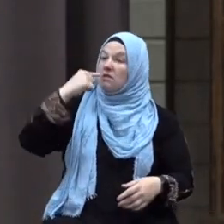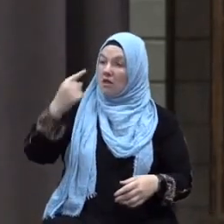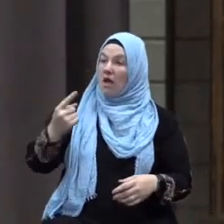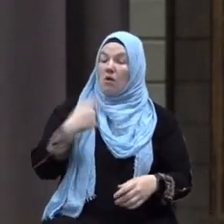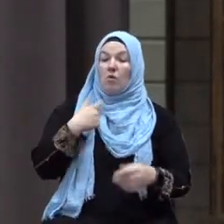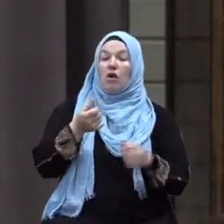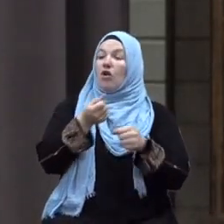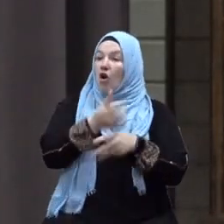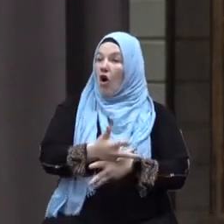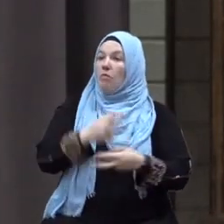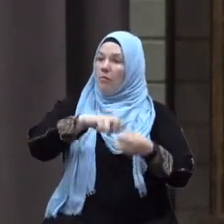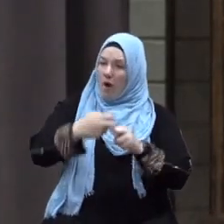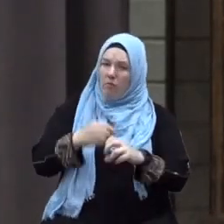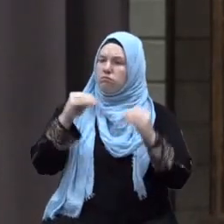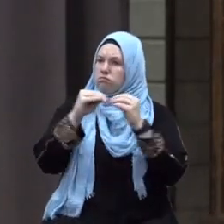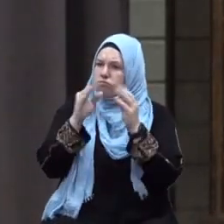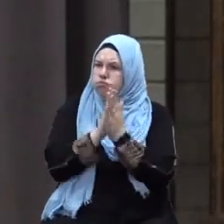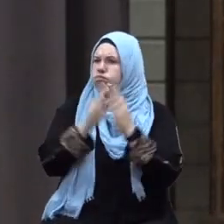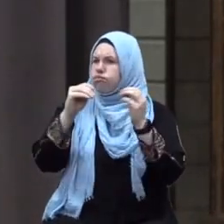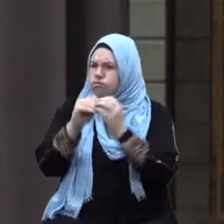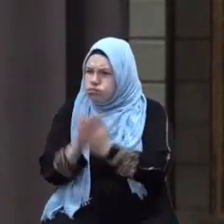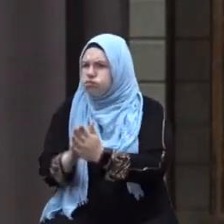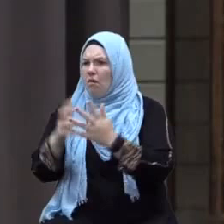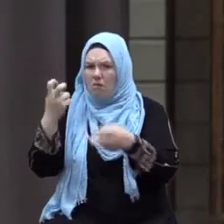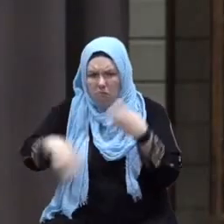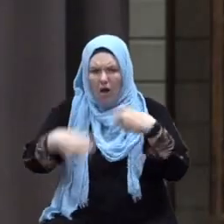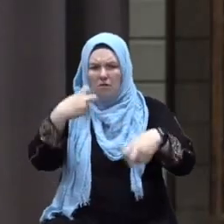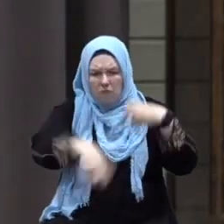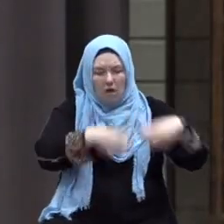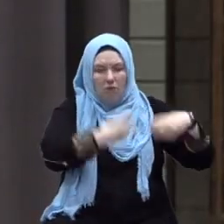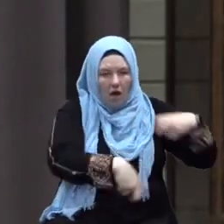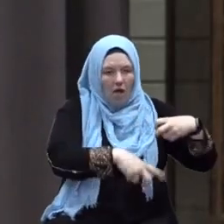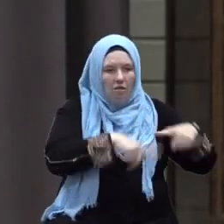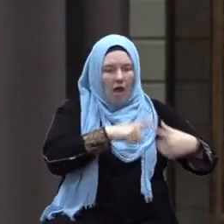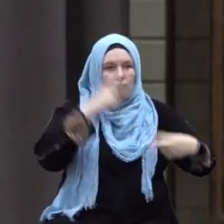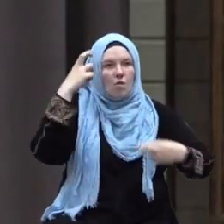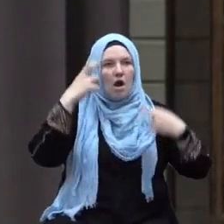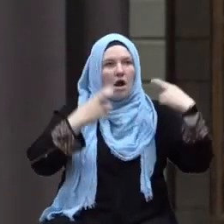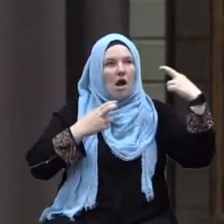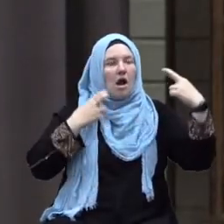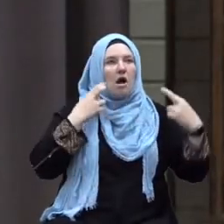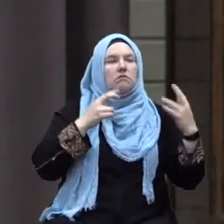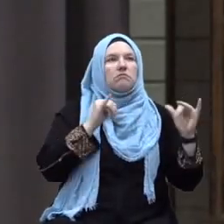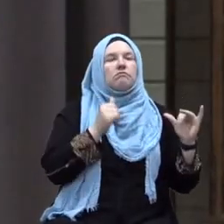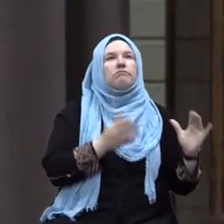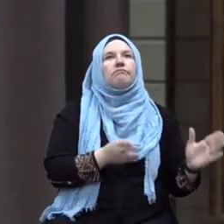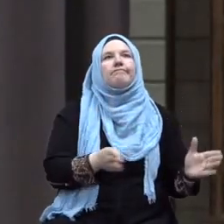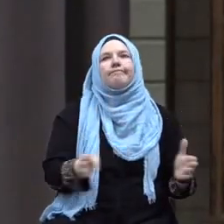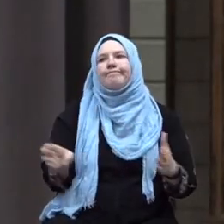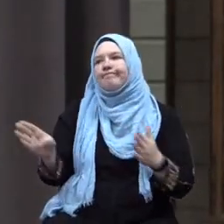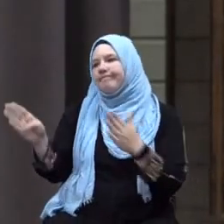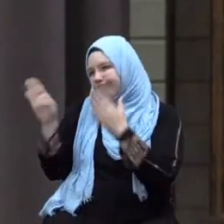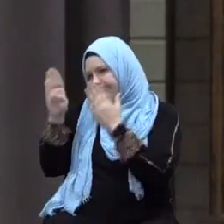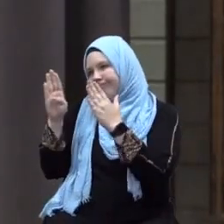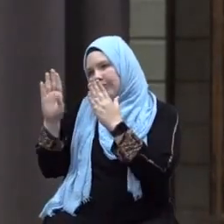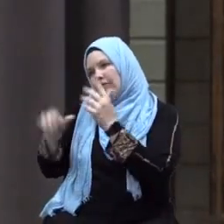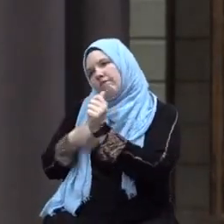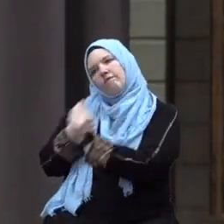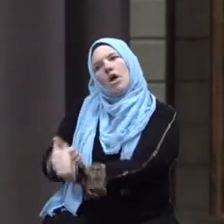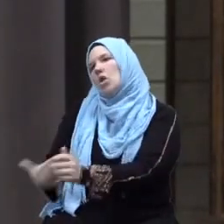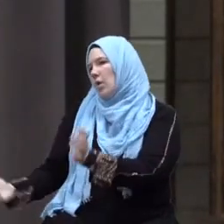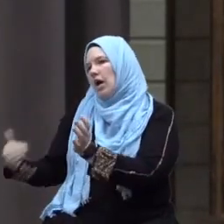difficulties so that they may come back and submit. The purpose is to make